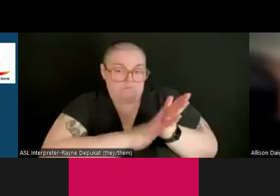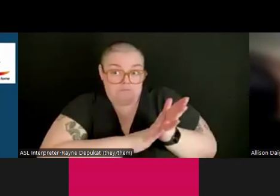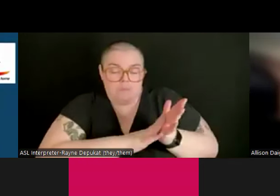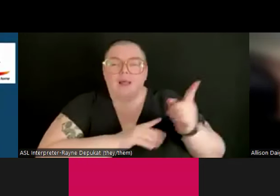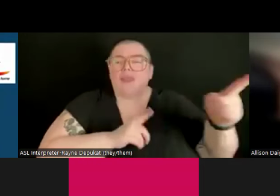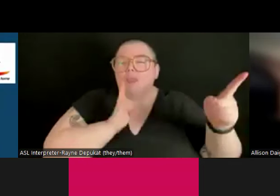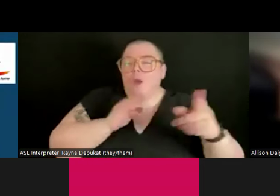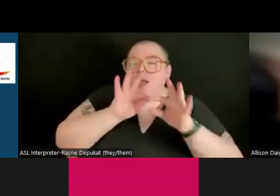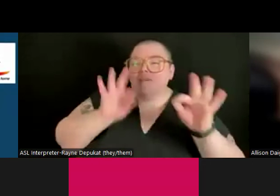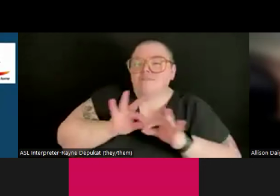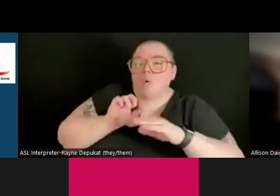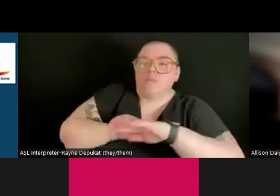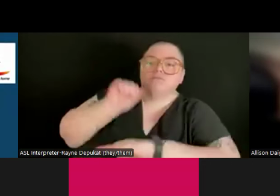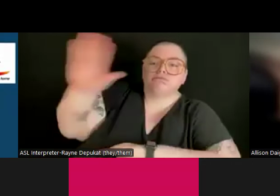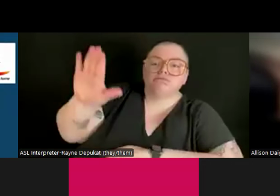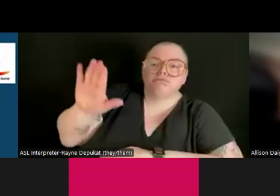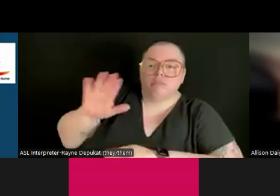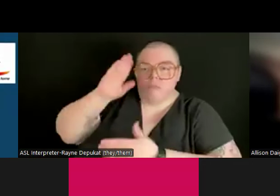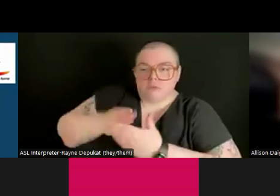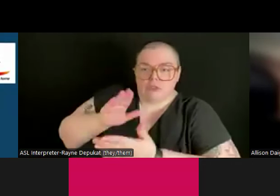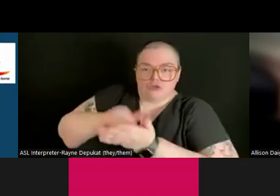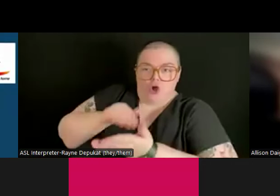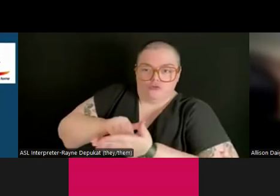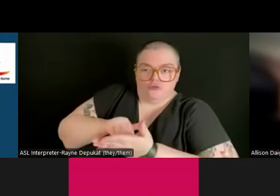And the doctor should attach a letter.